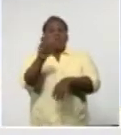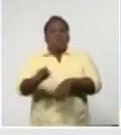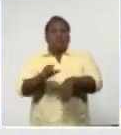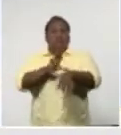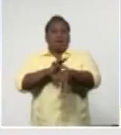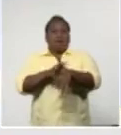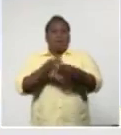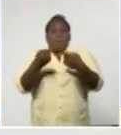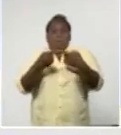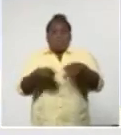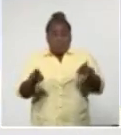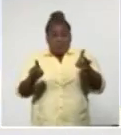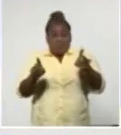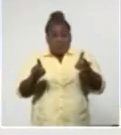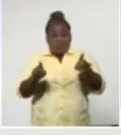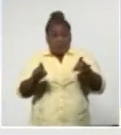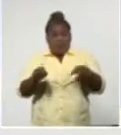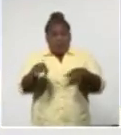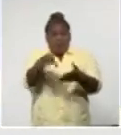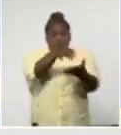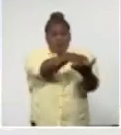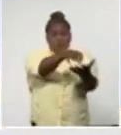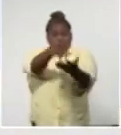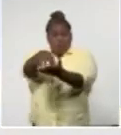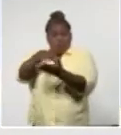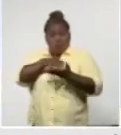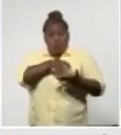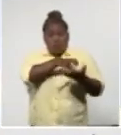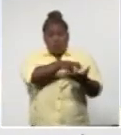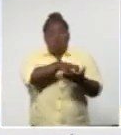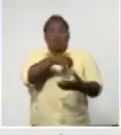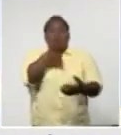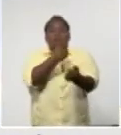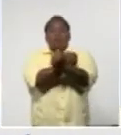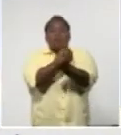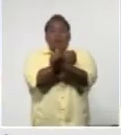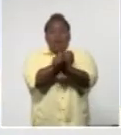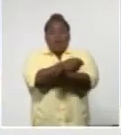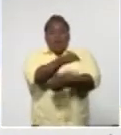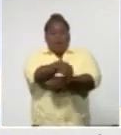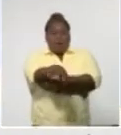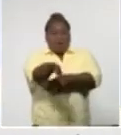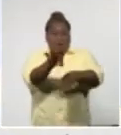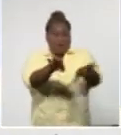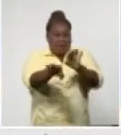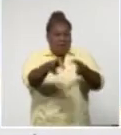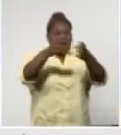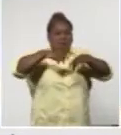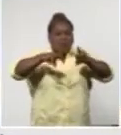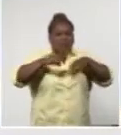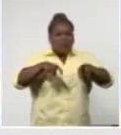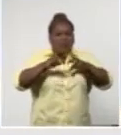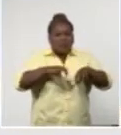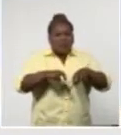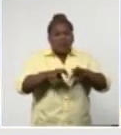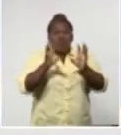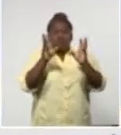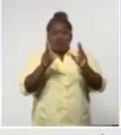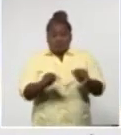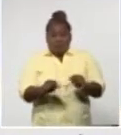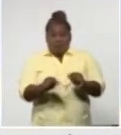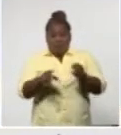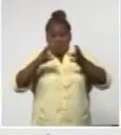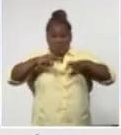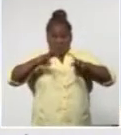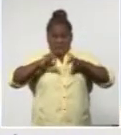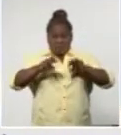not positive case contacts, and this is the result of this type of